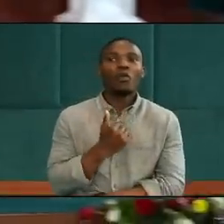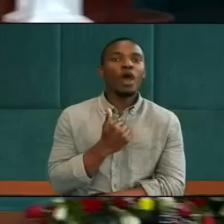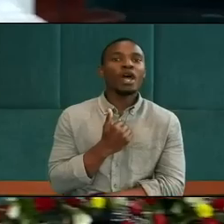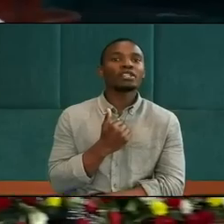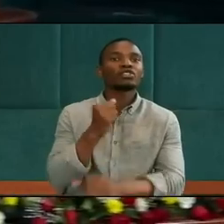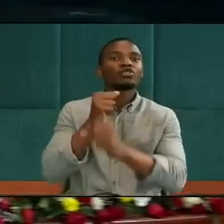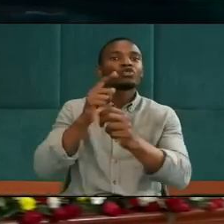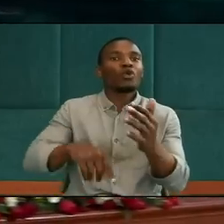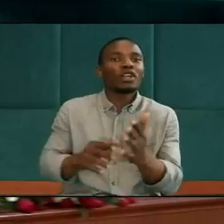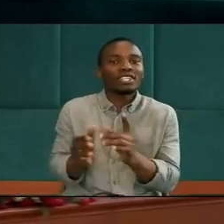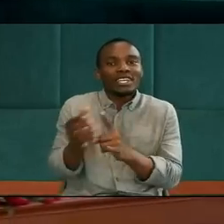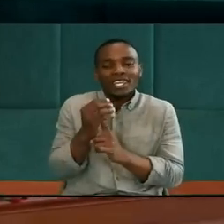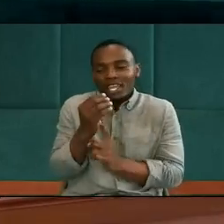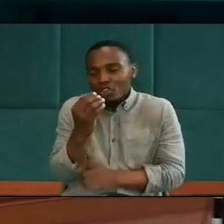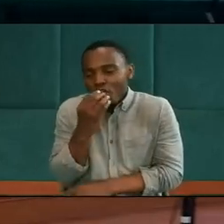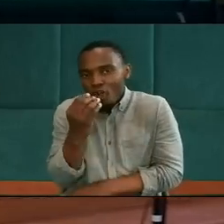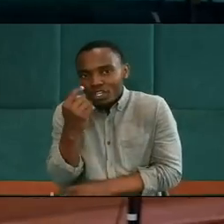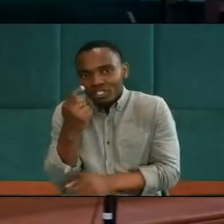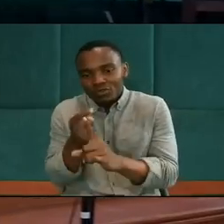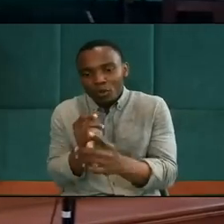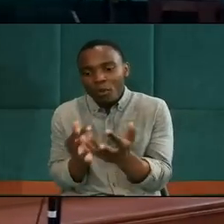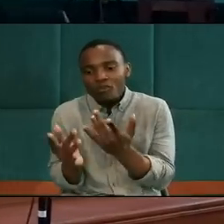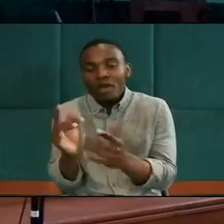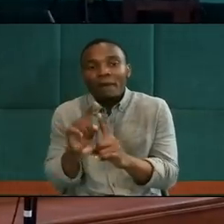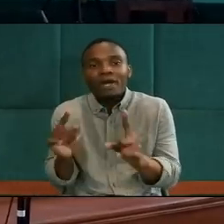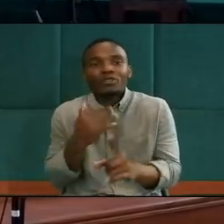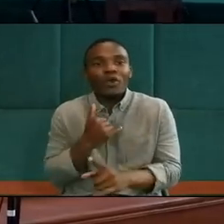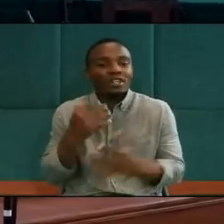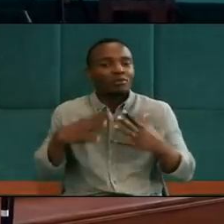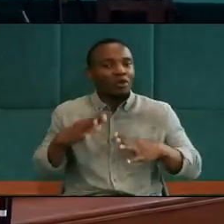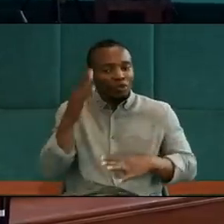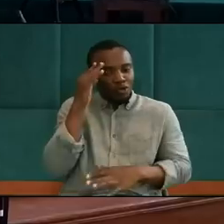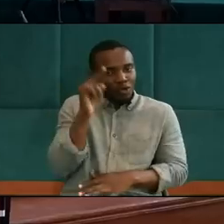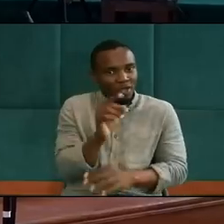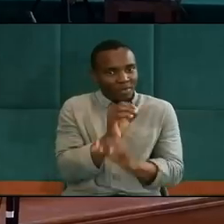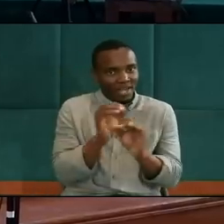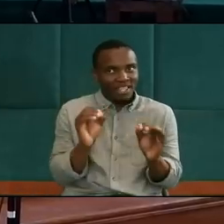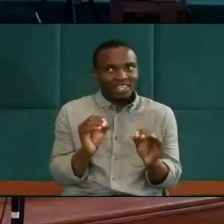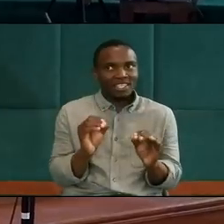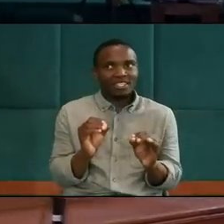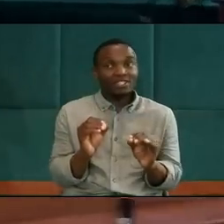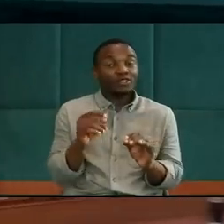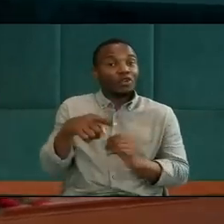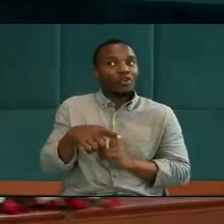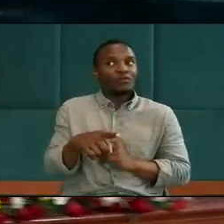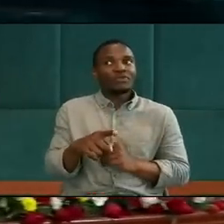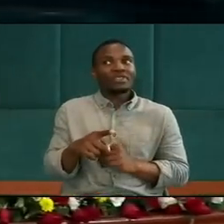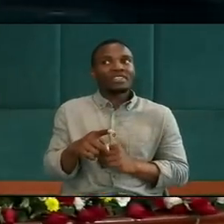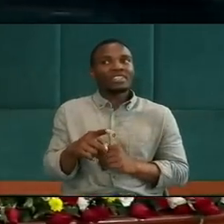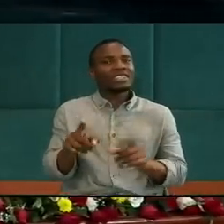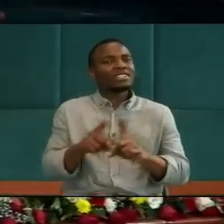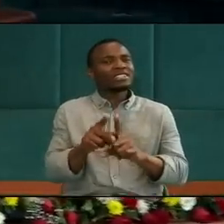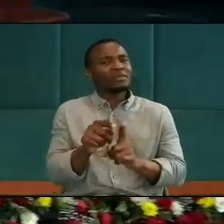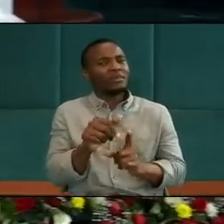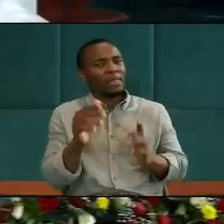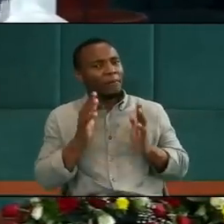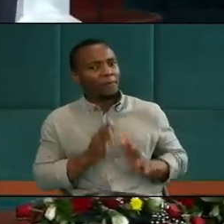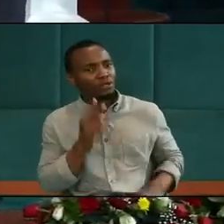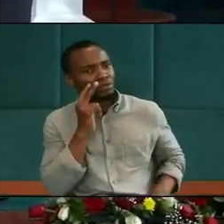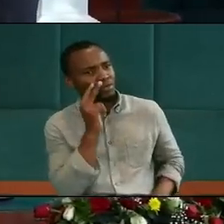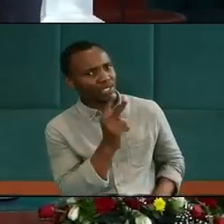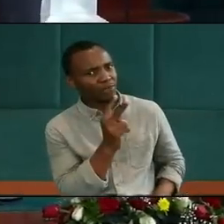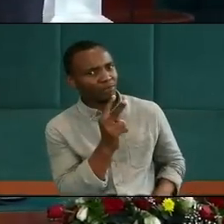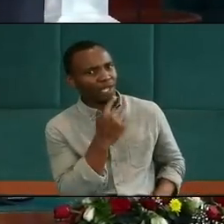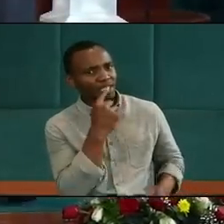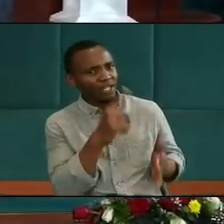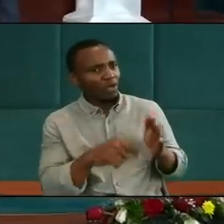he wants to get the warmth of the fire, but he doesn't want to expose himself. So the hood works well. And the guy looked under the hood and says, "I